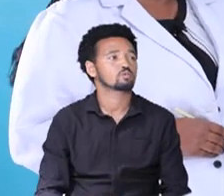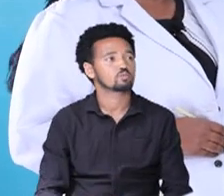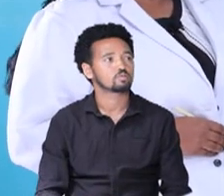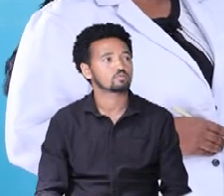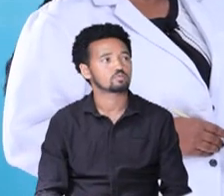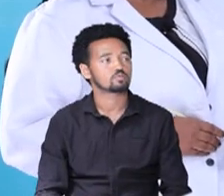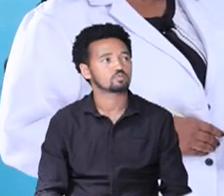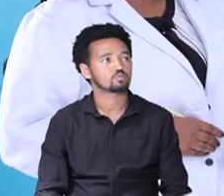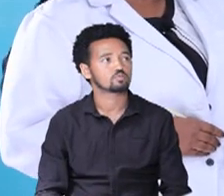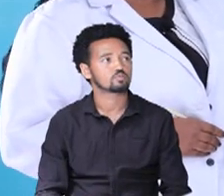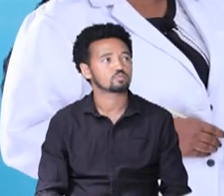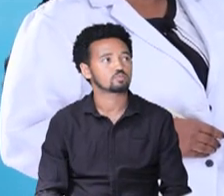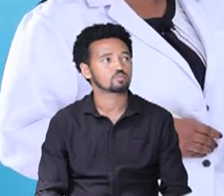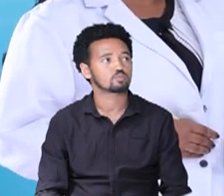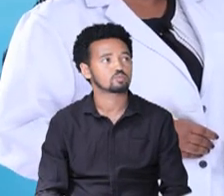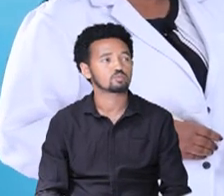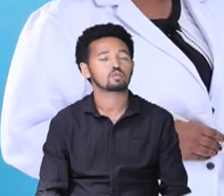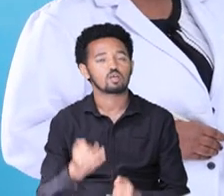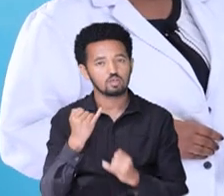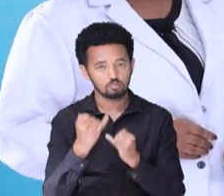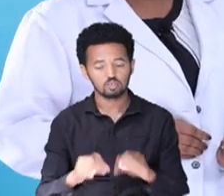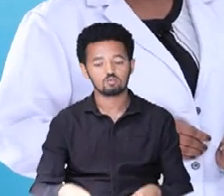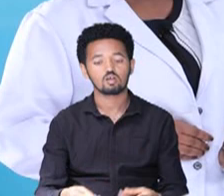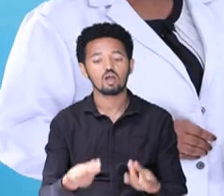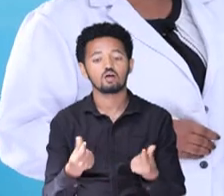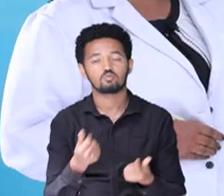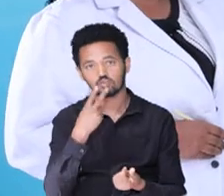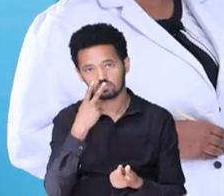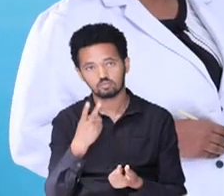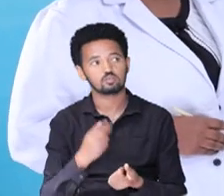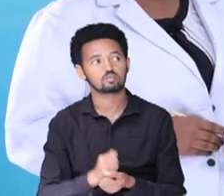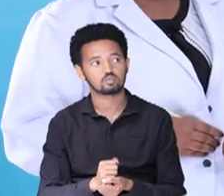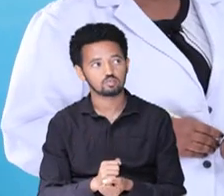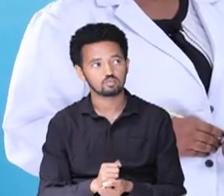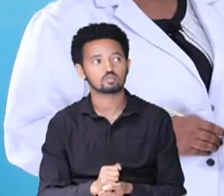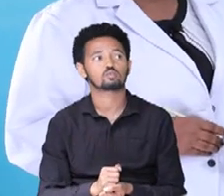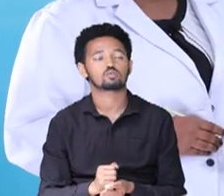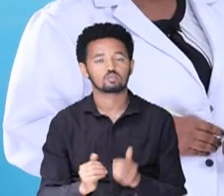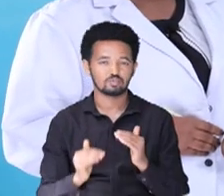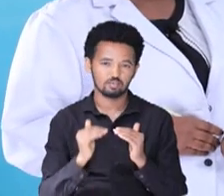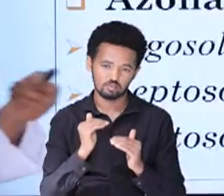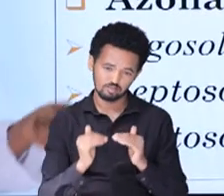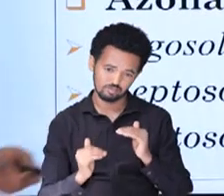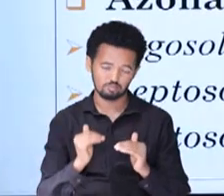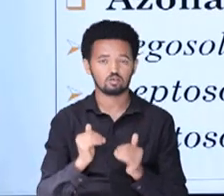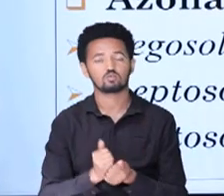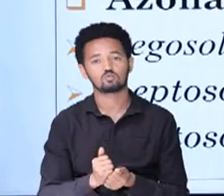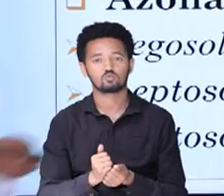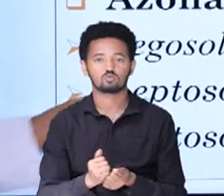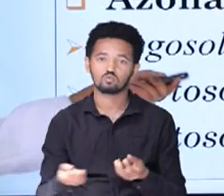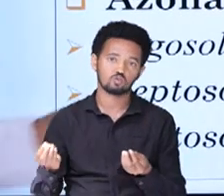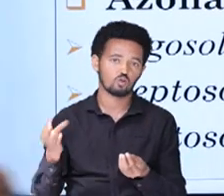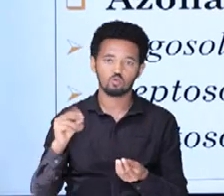soil. The last type of soil is azonal soil. These soil are immature soil, not